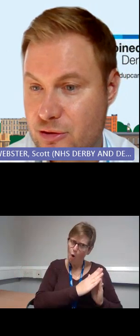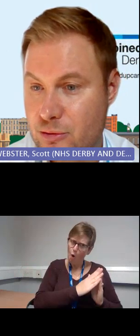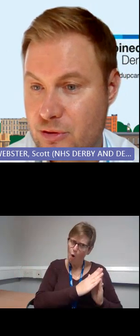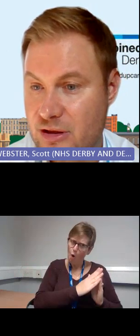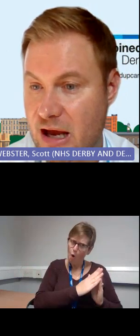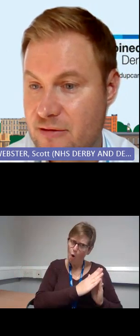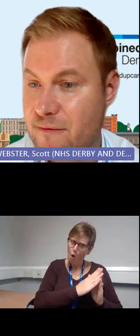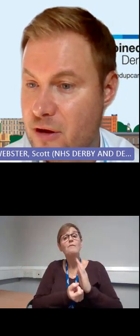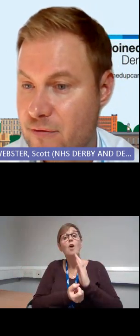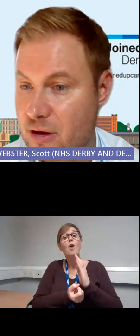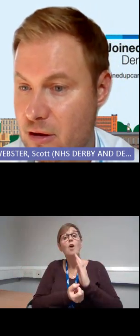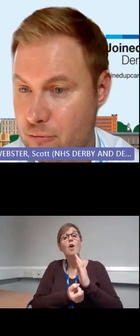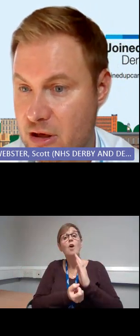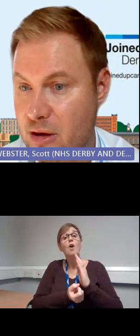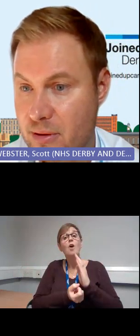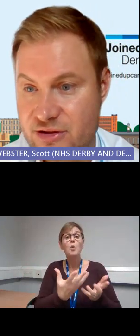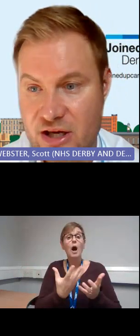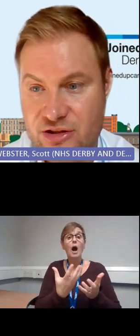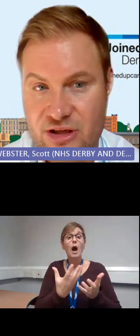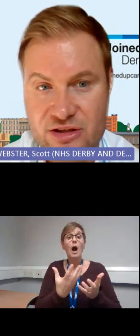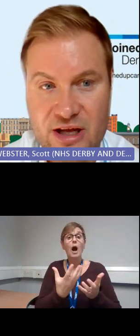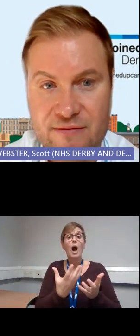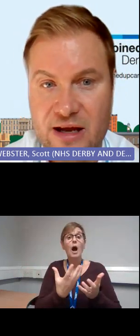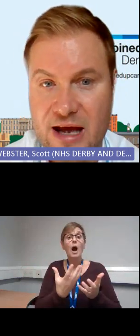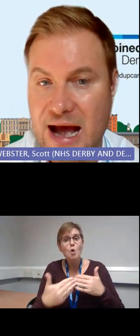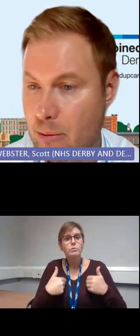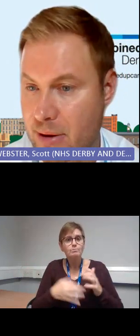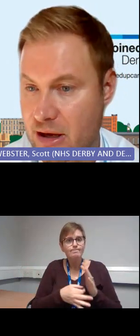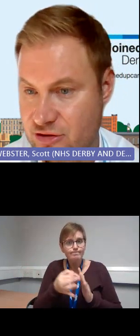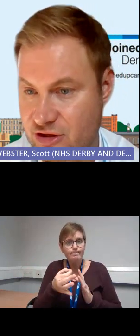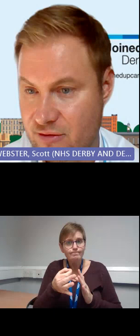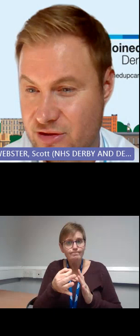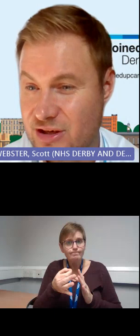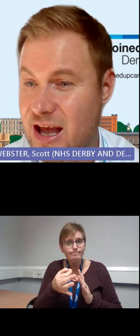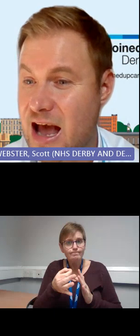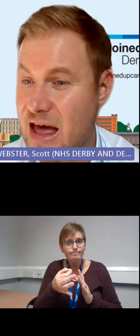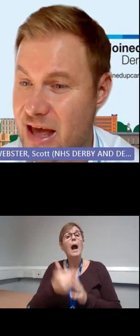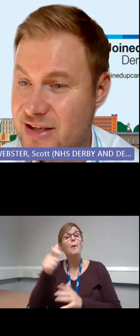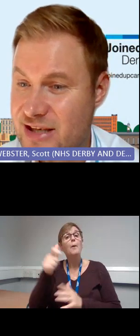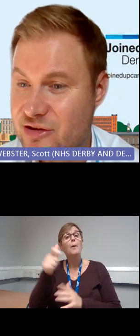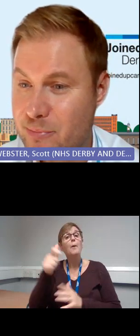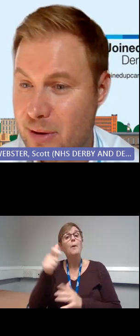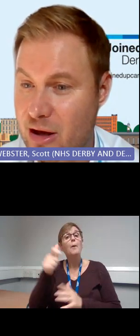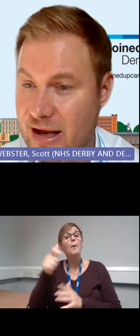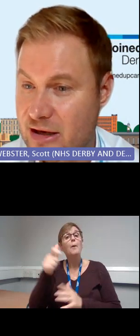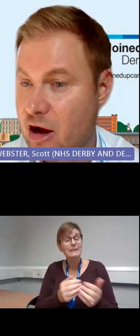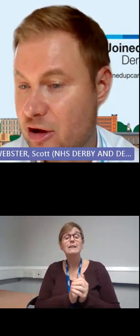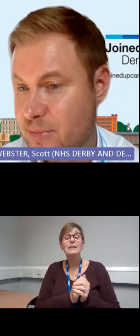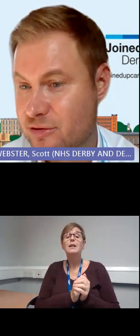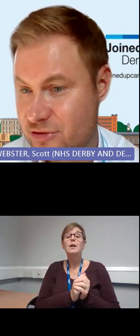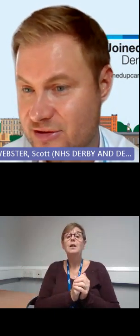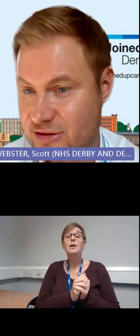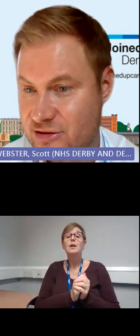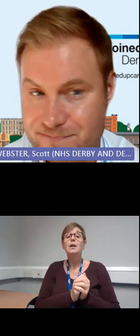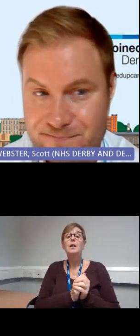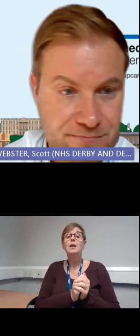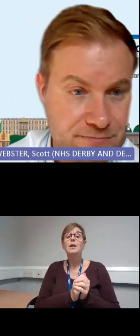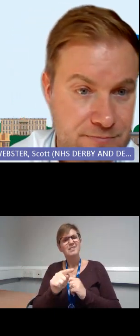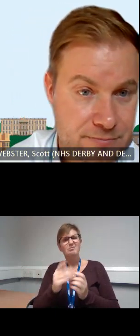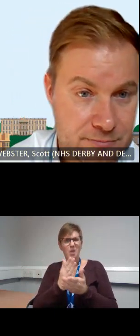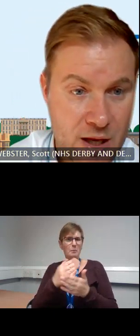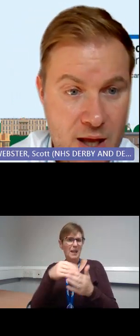opportunities to get further rehabilitation needs there via outpatient services, and they tend to be in hospital